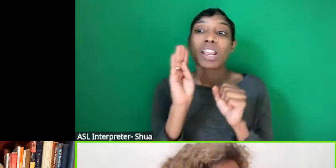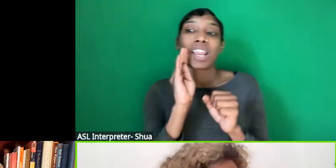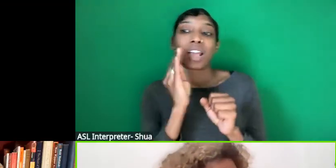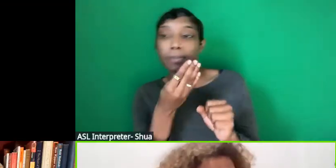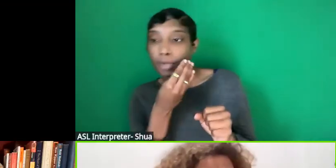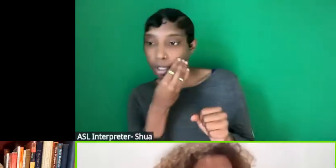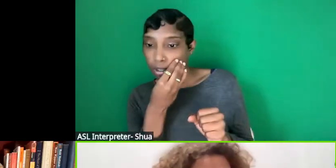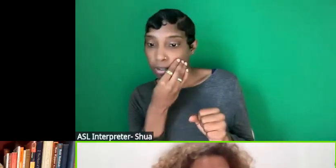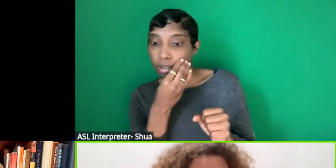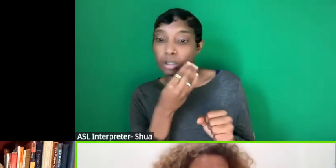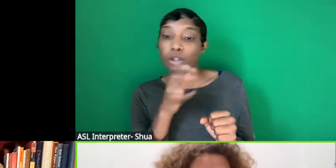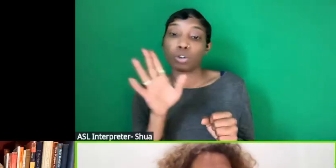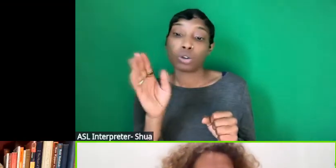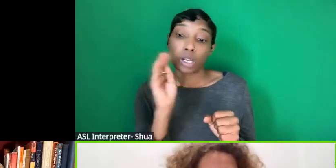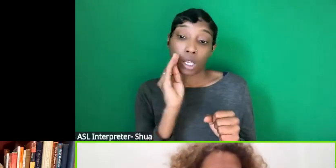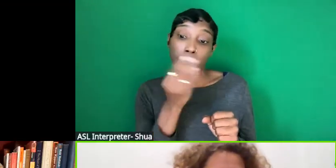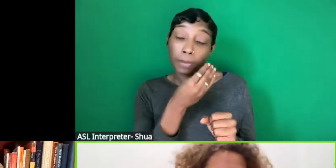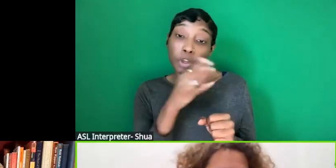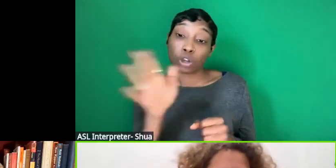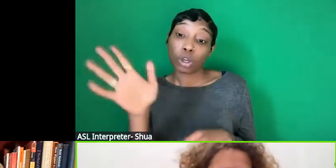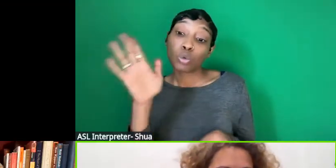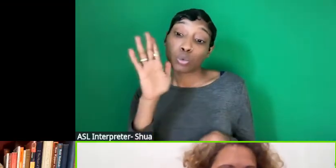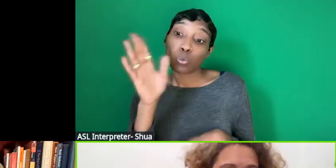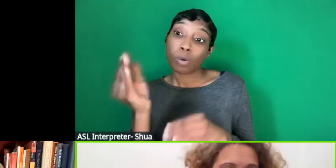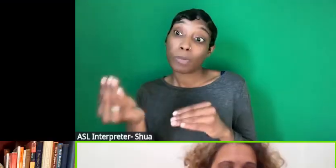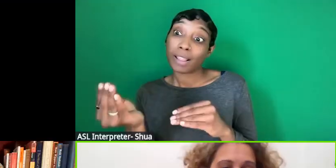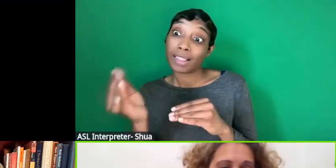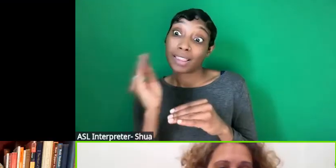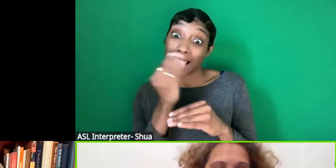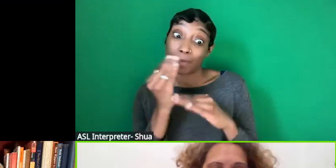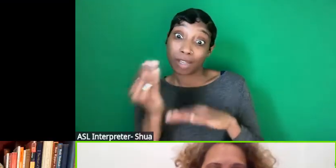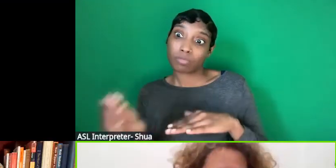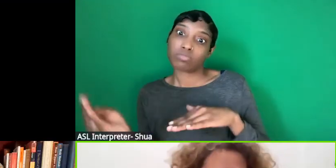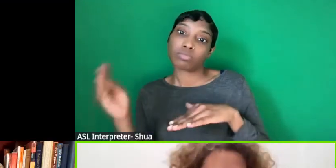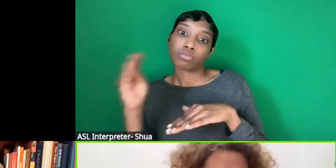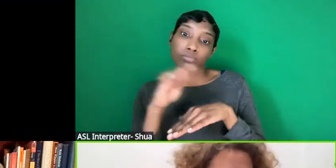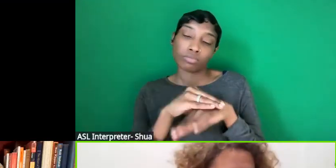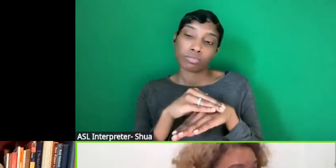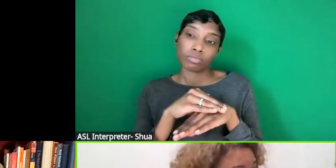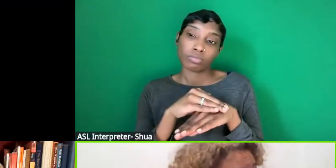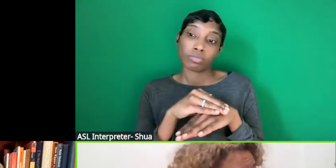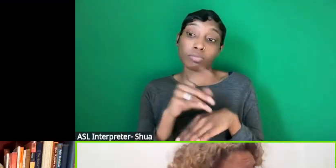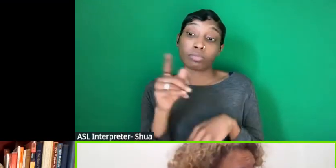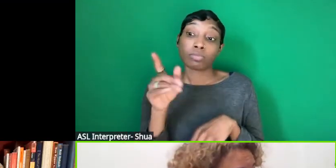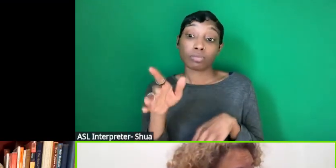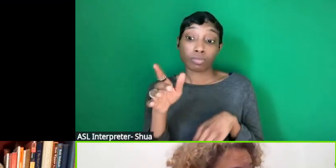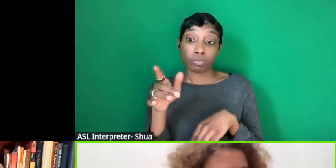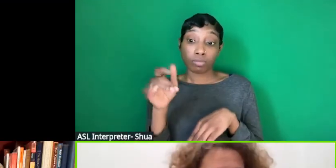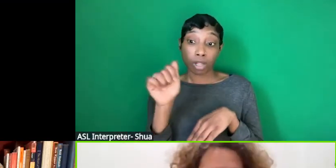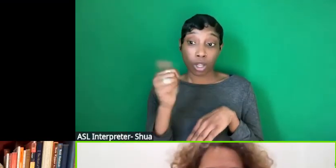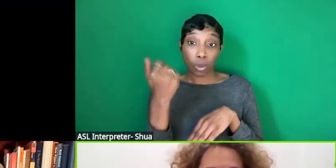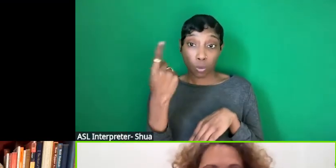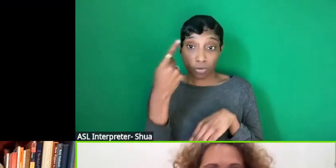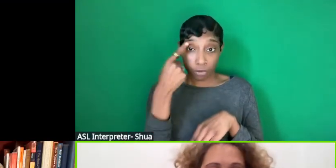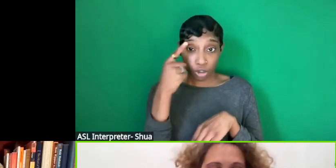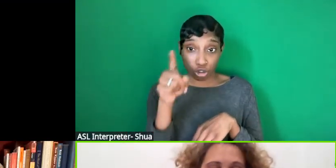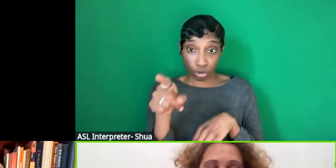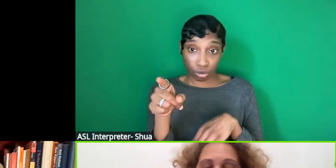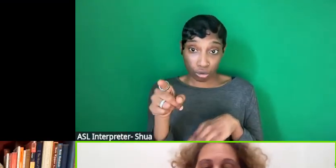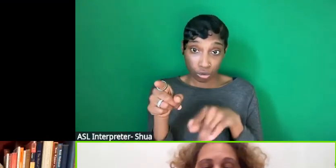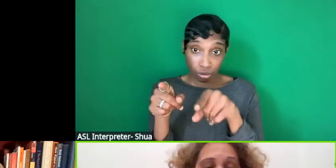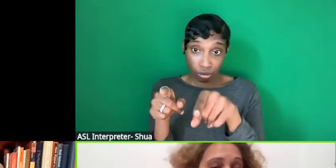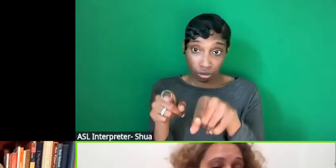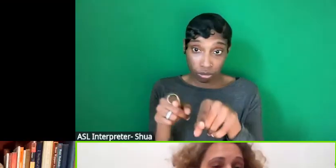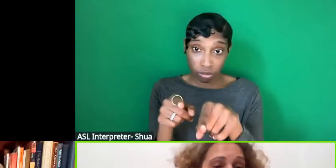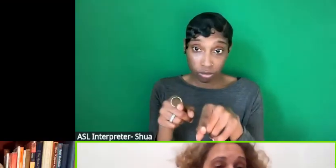and you're going to put that right on the napkin. Okay, so I'm going to do it one more time with another one of these molds for you. Okay, so